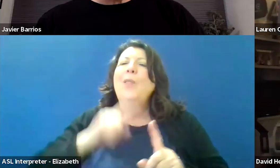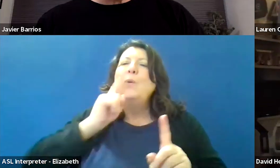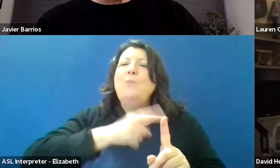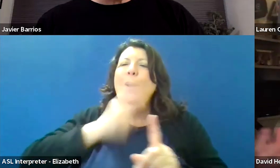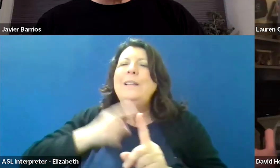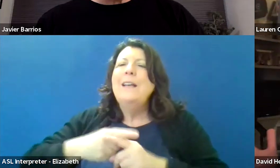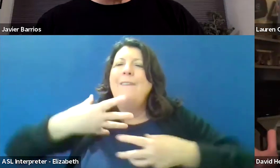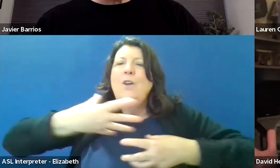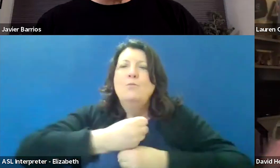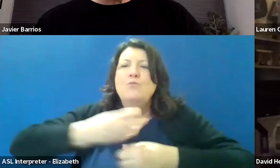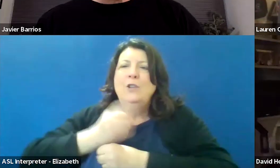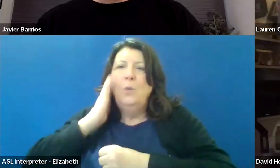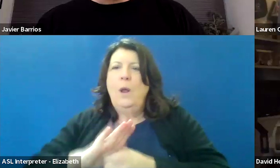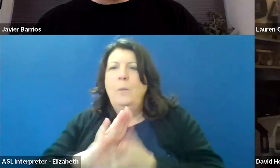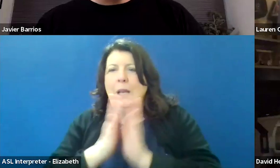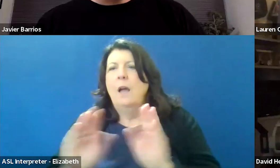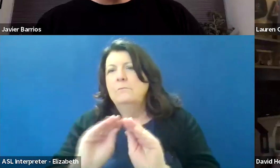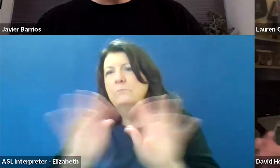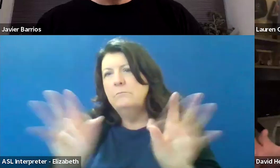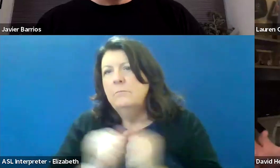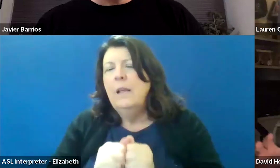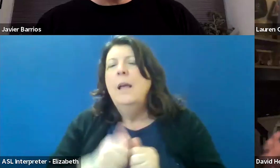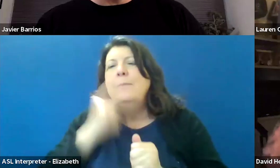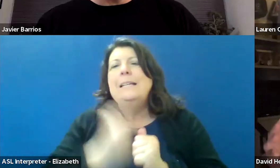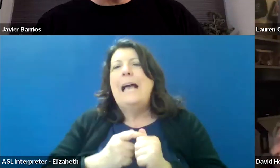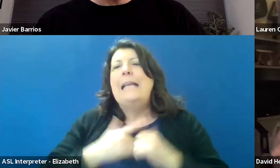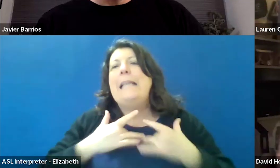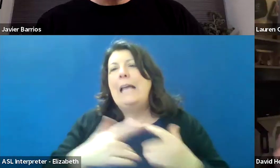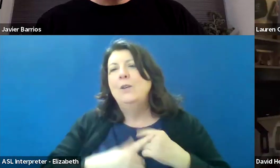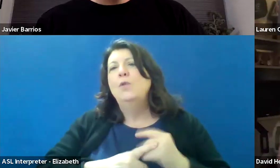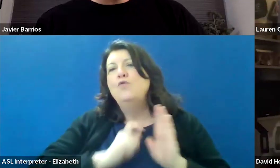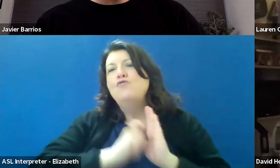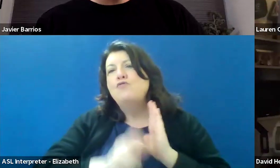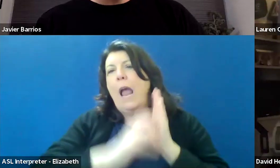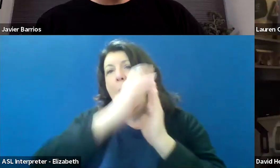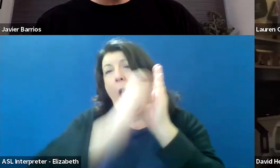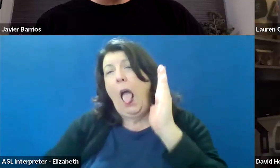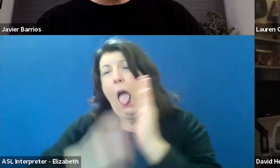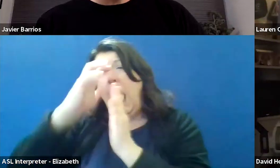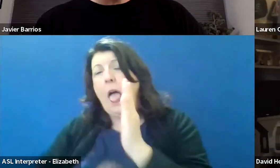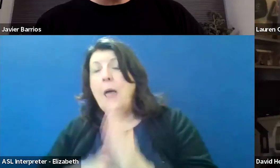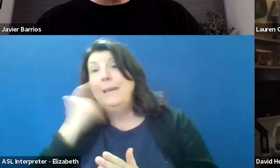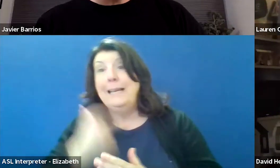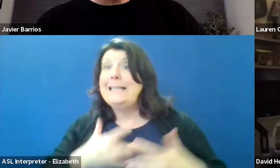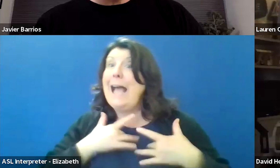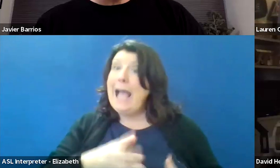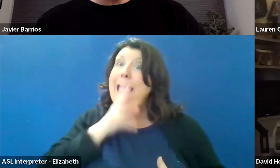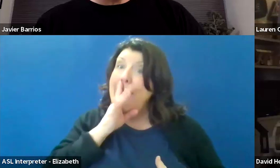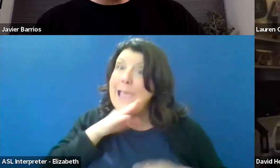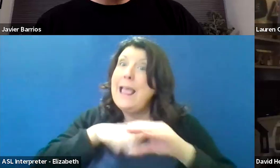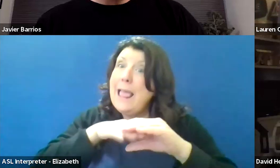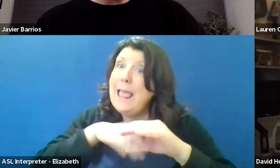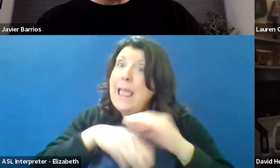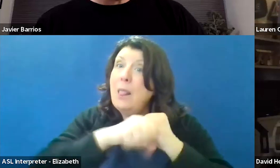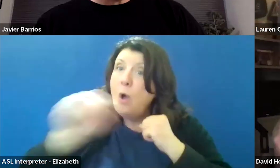long because I'm long-winded, as you can tell. I write long, then I kind of trim it down. And I had the great good fortune of,